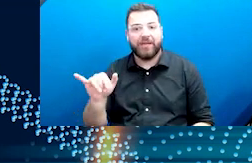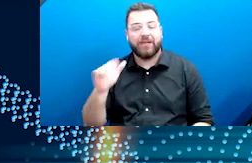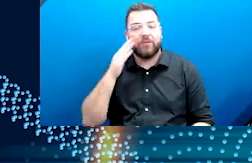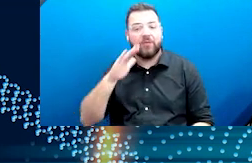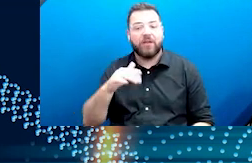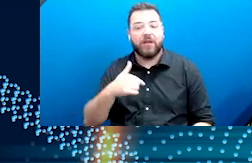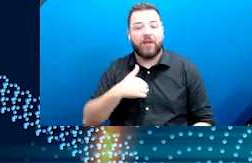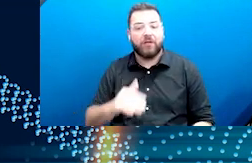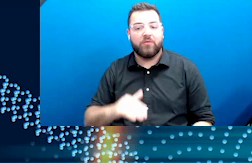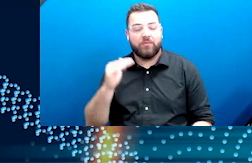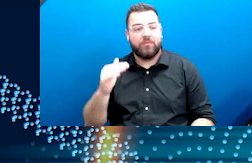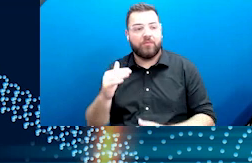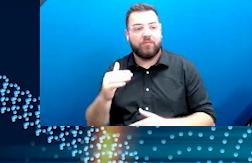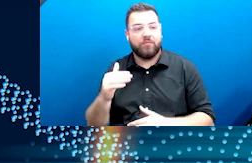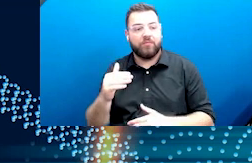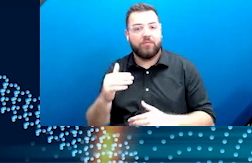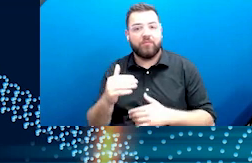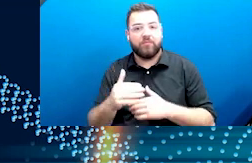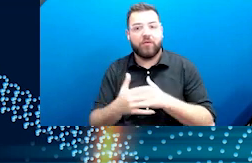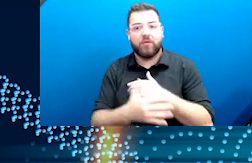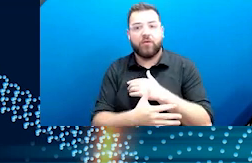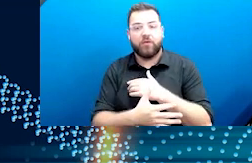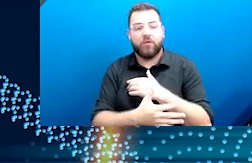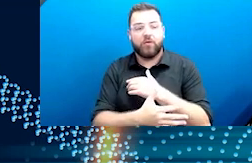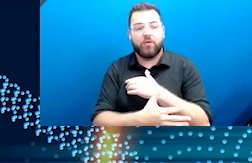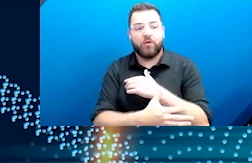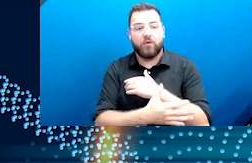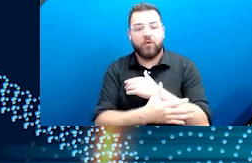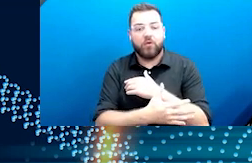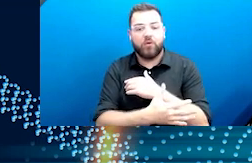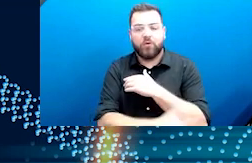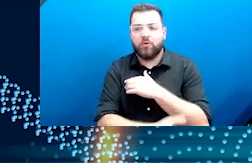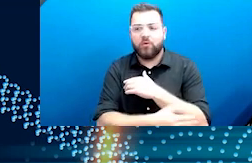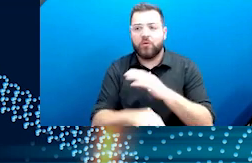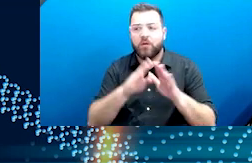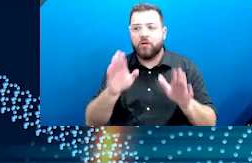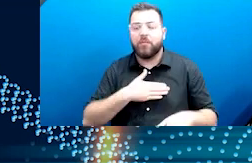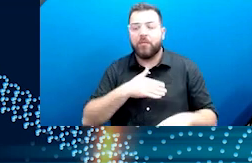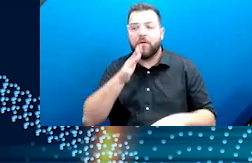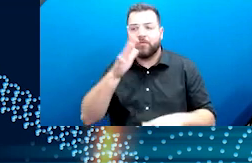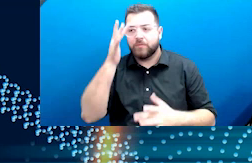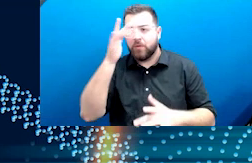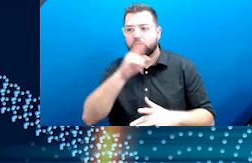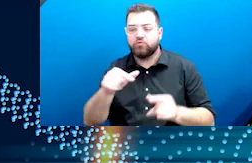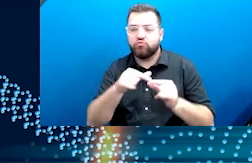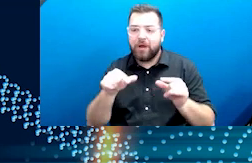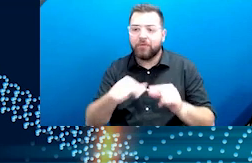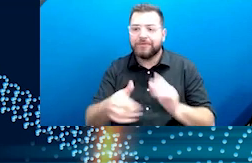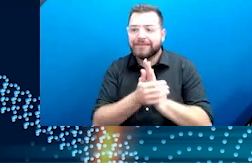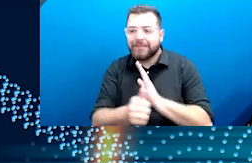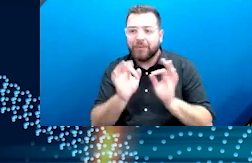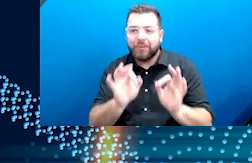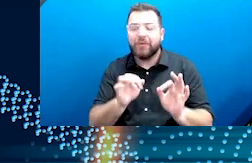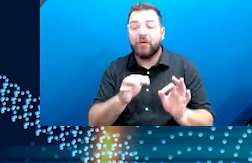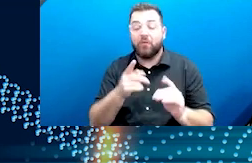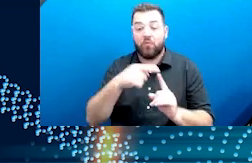low income household, but my mother is very good at grammar. She's very smart, and she taught me to speak well, speak properly. And I could always go to her when